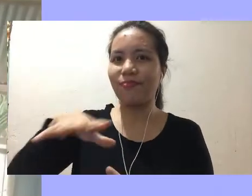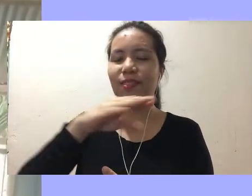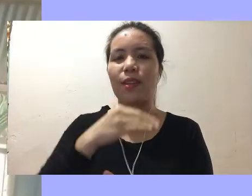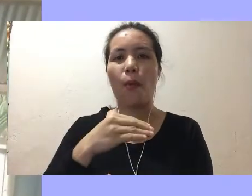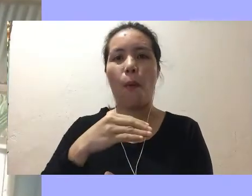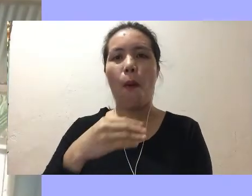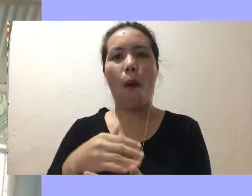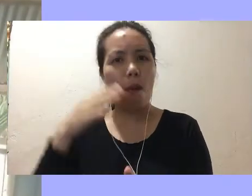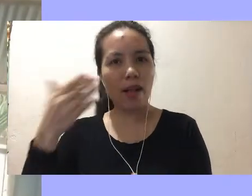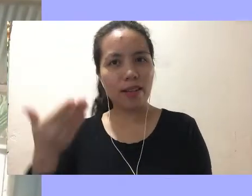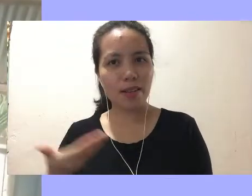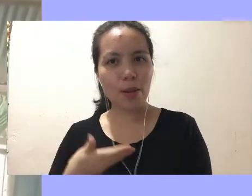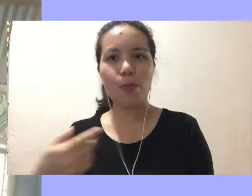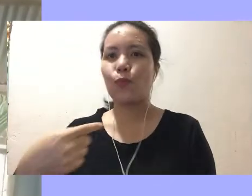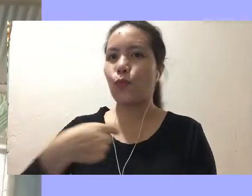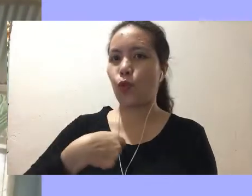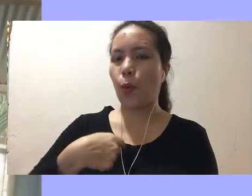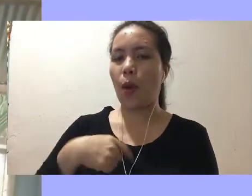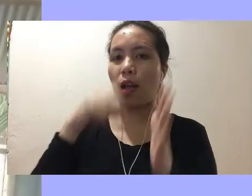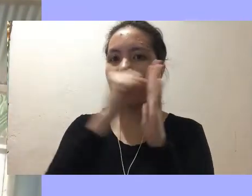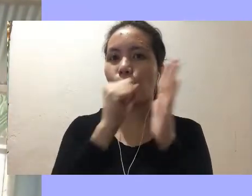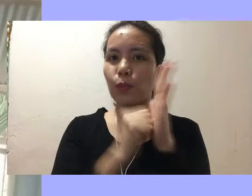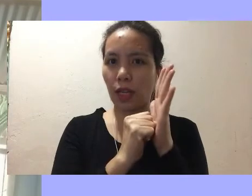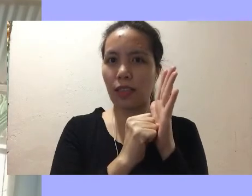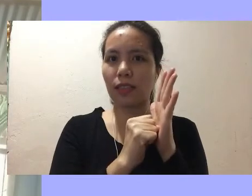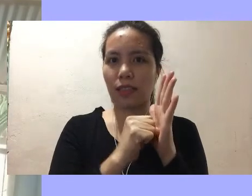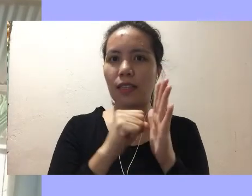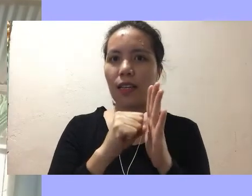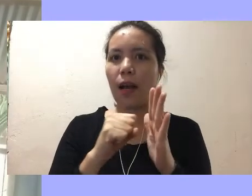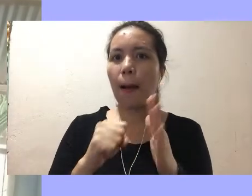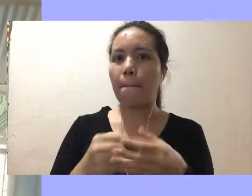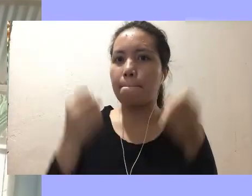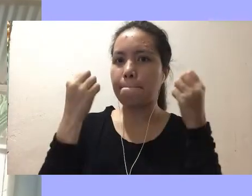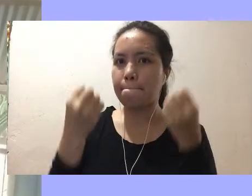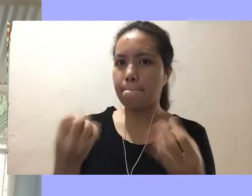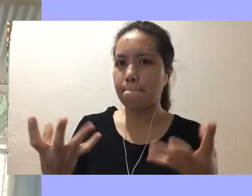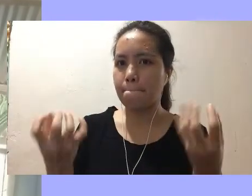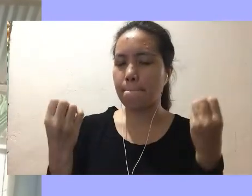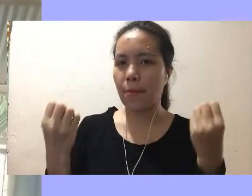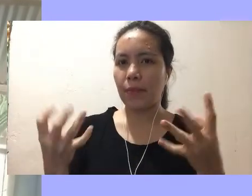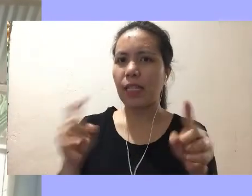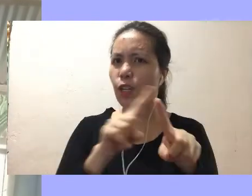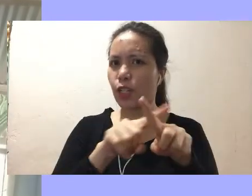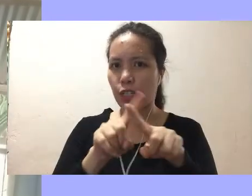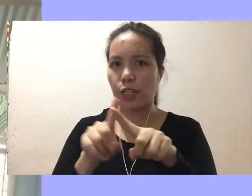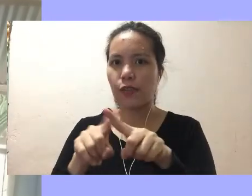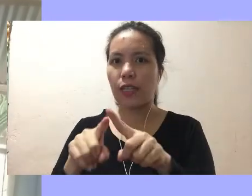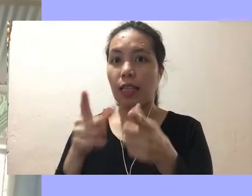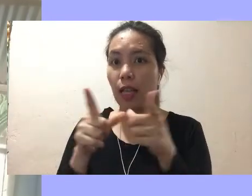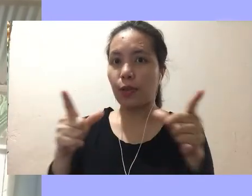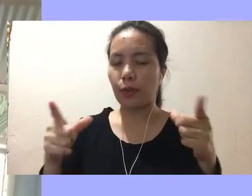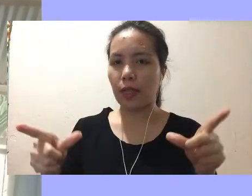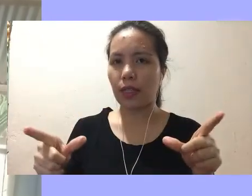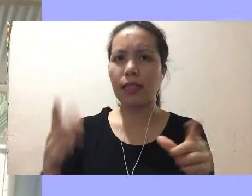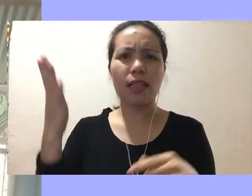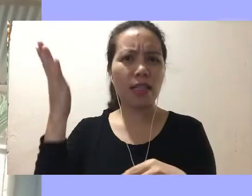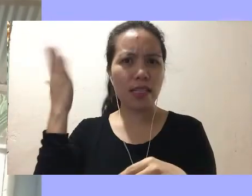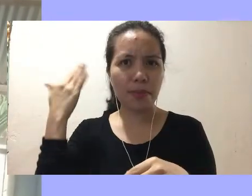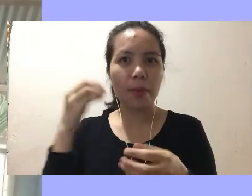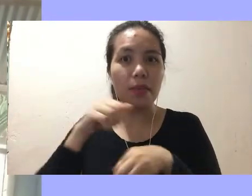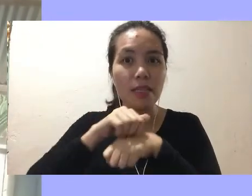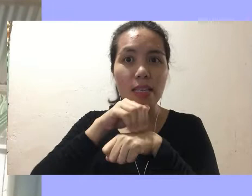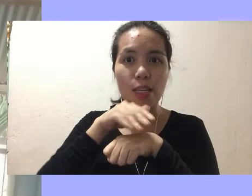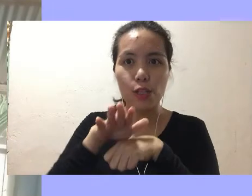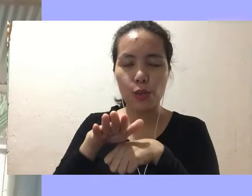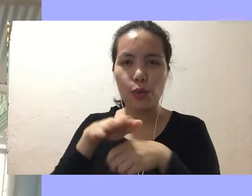Good morning, everyone. Welcome back to our subject, multilinguistic. And the